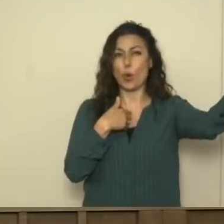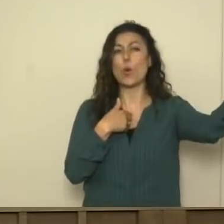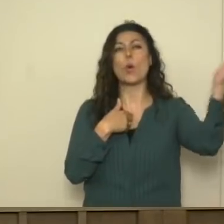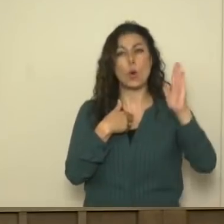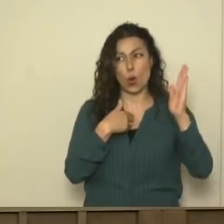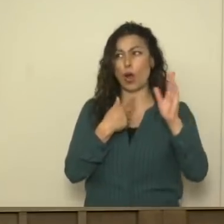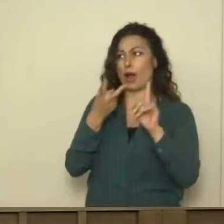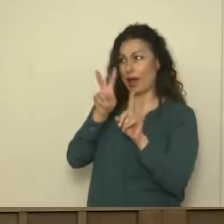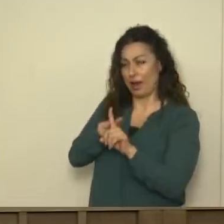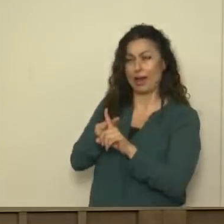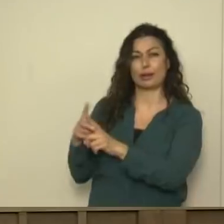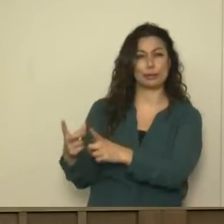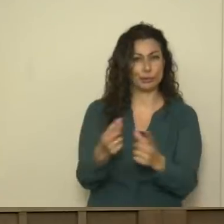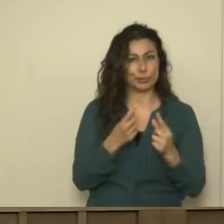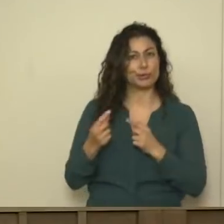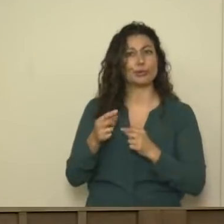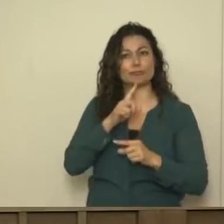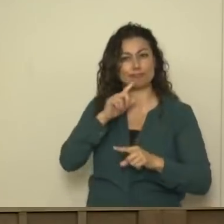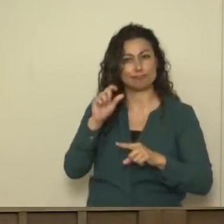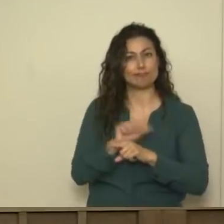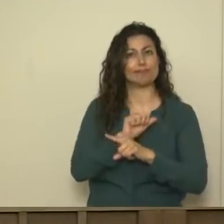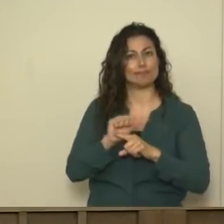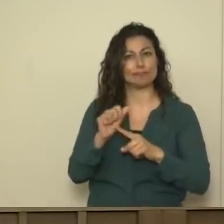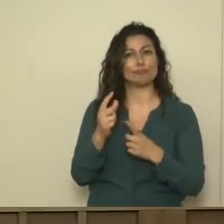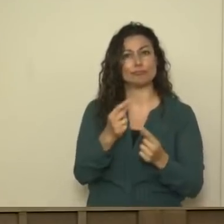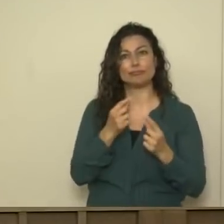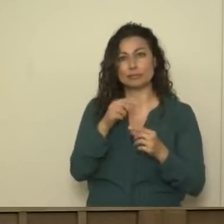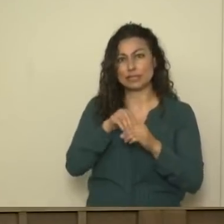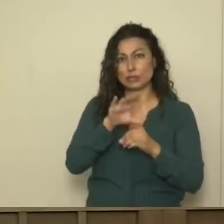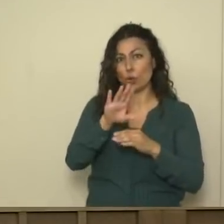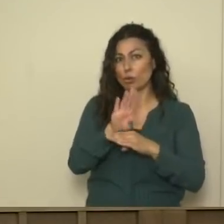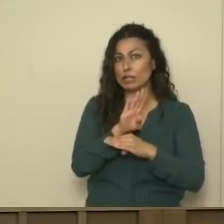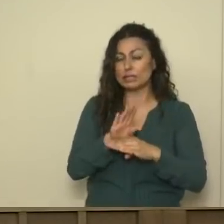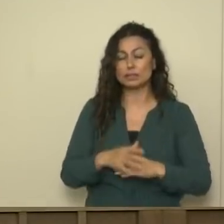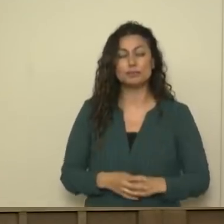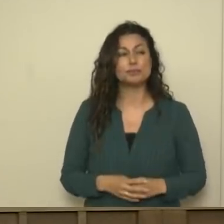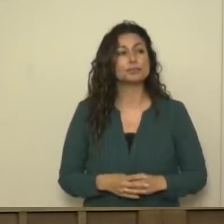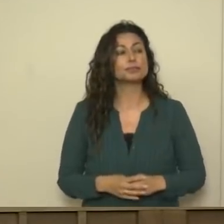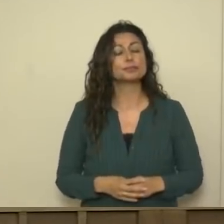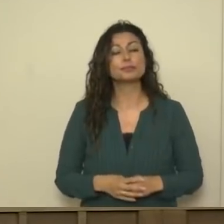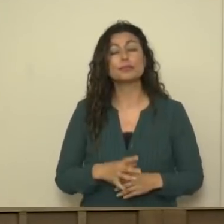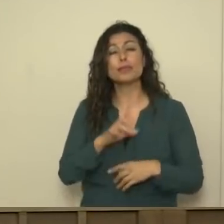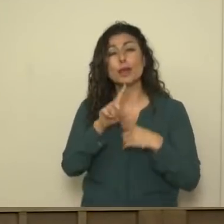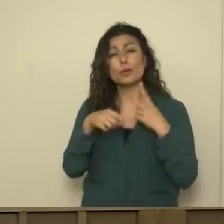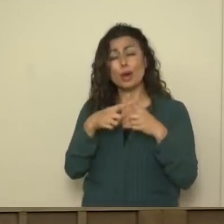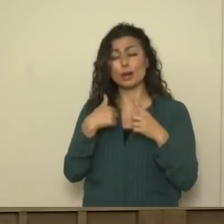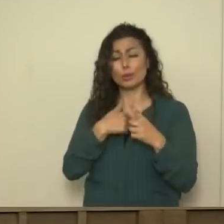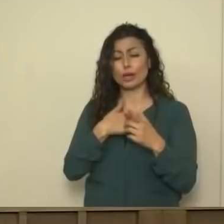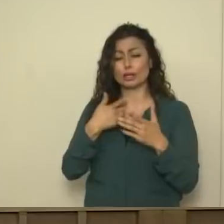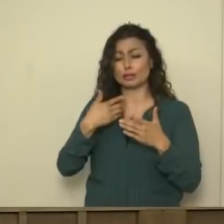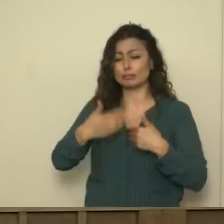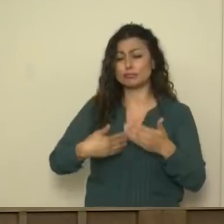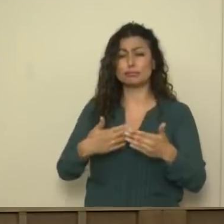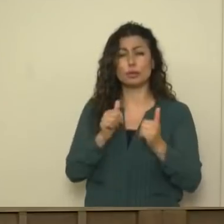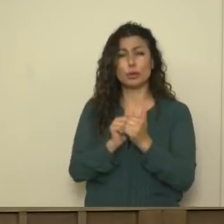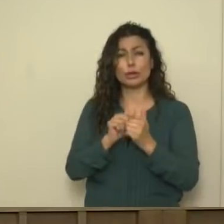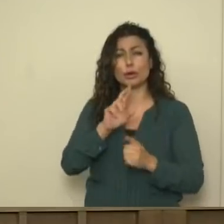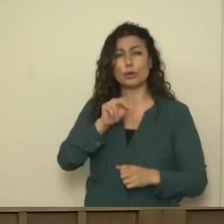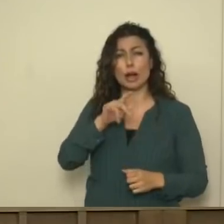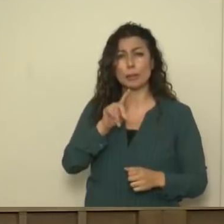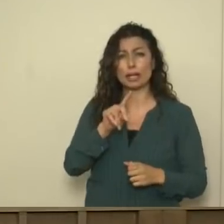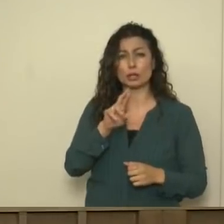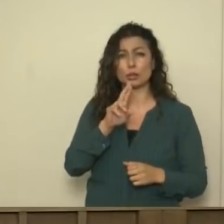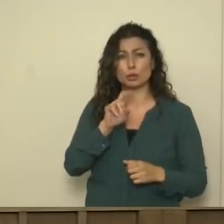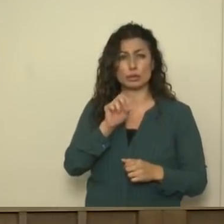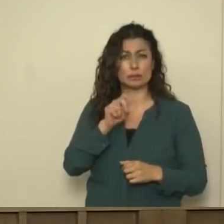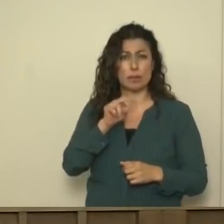meaningfully put into place in your business. When it comes to rapid responses, I gave you a little bit of